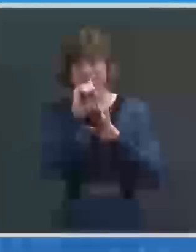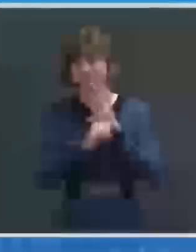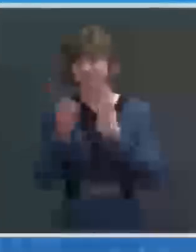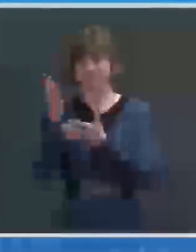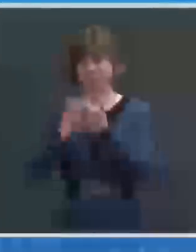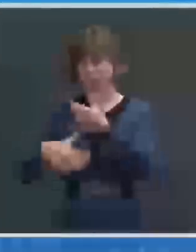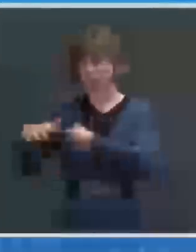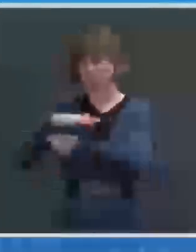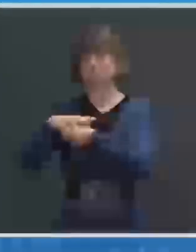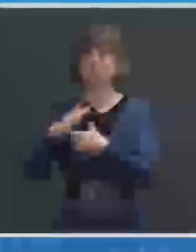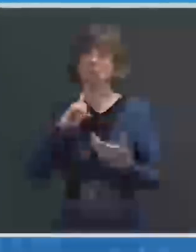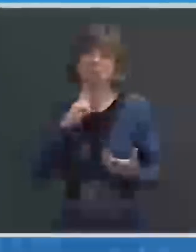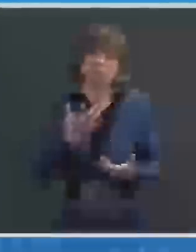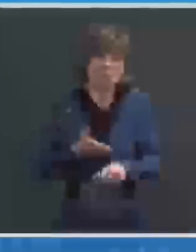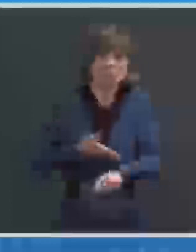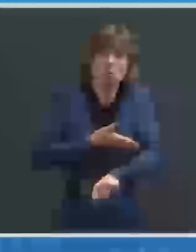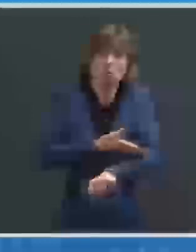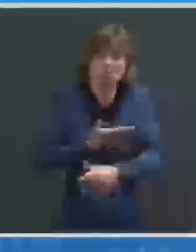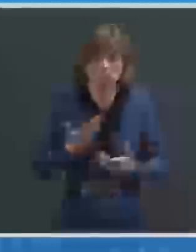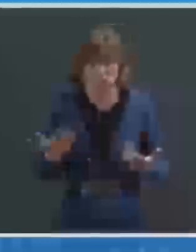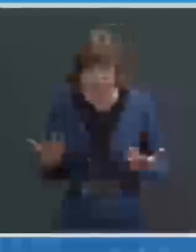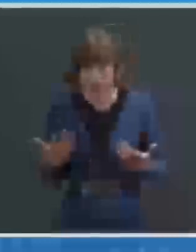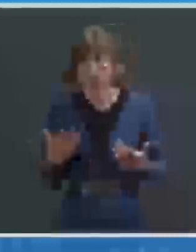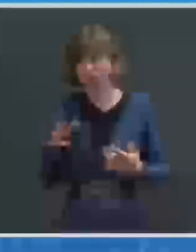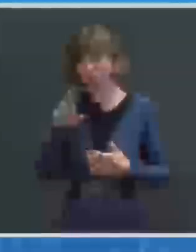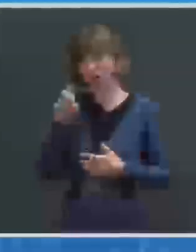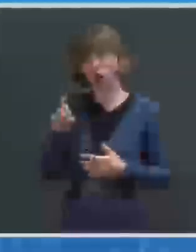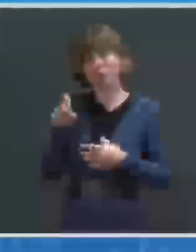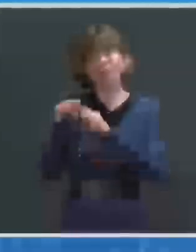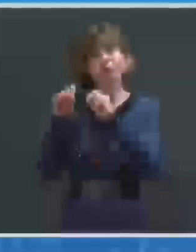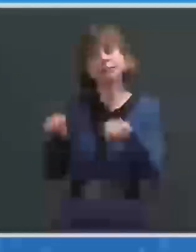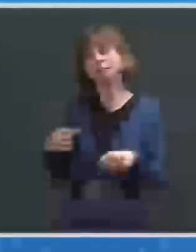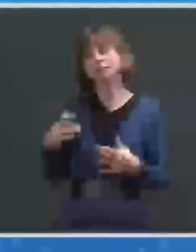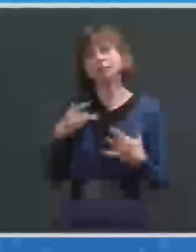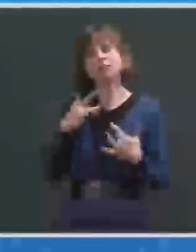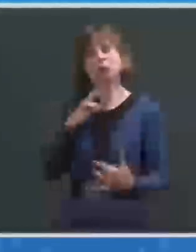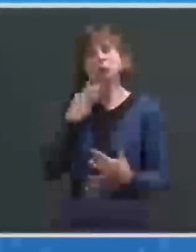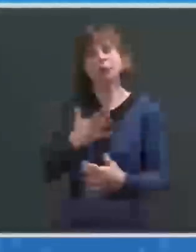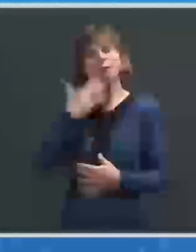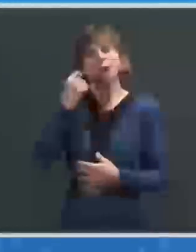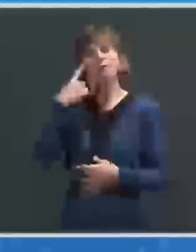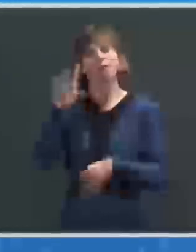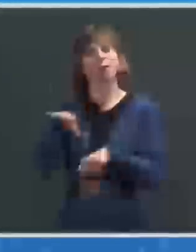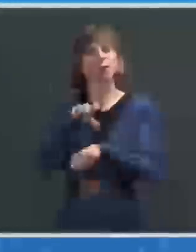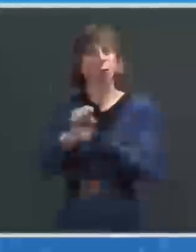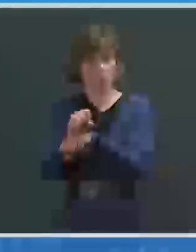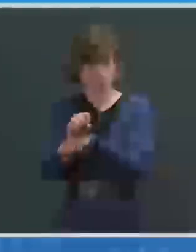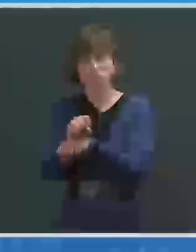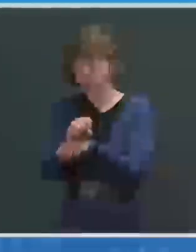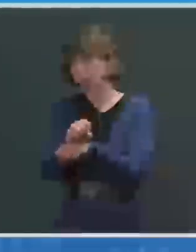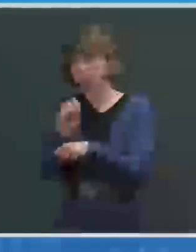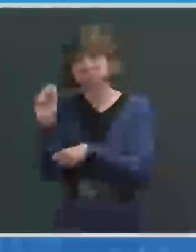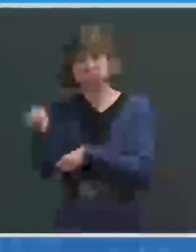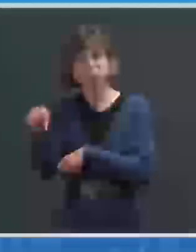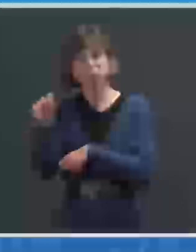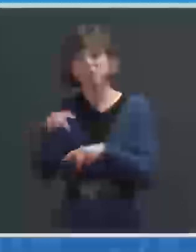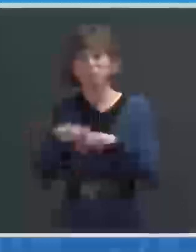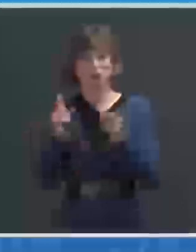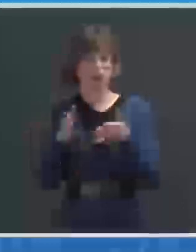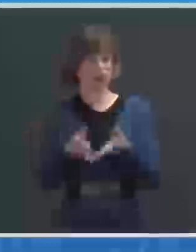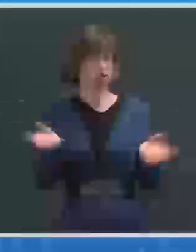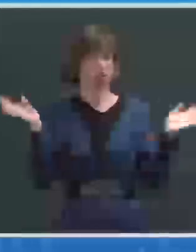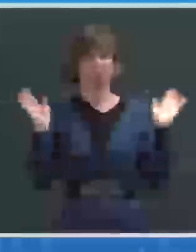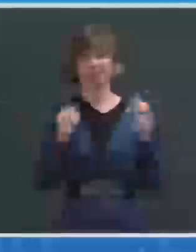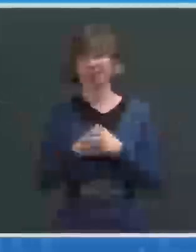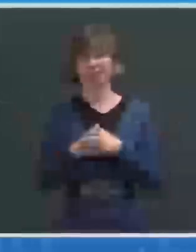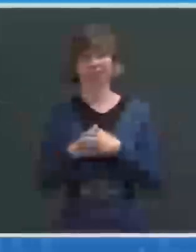have gotten better. The pharmacy systems are often better at scheduling and appointments. But overall, too many